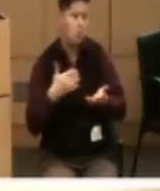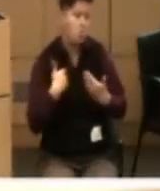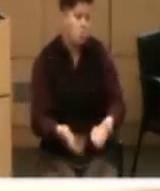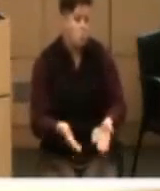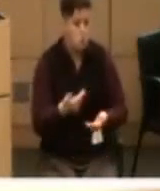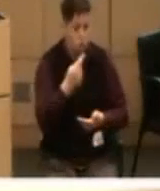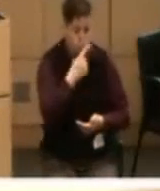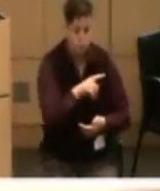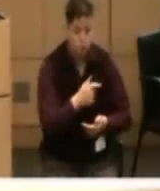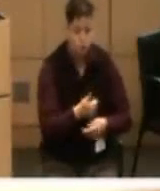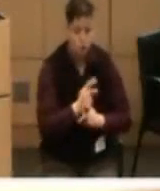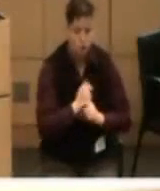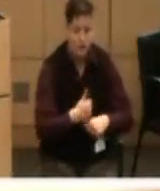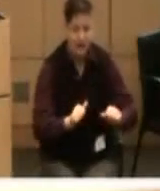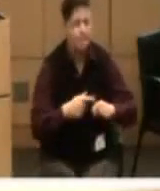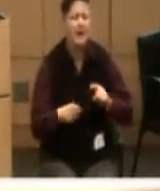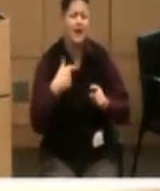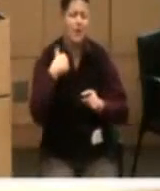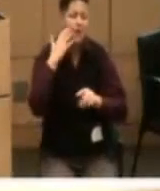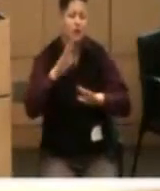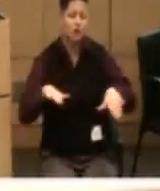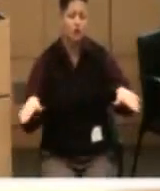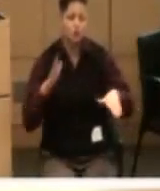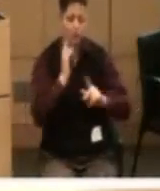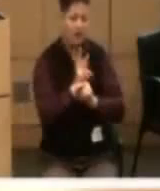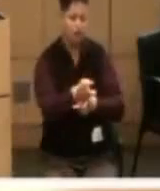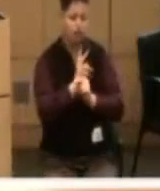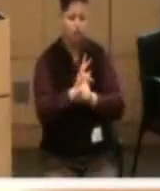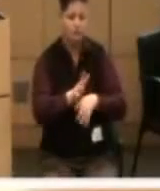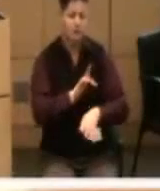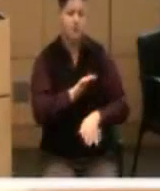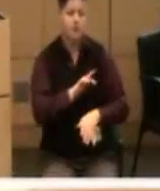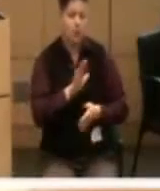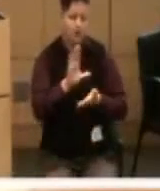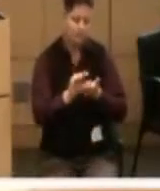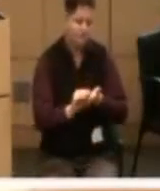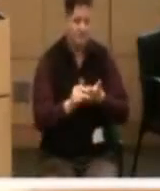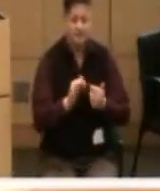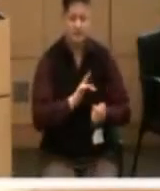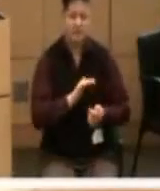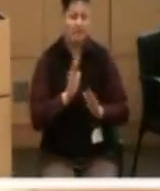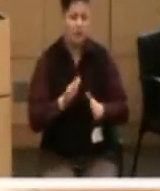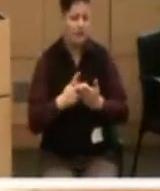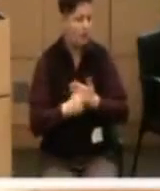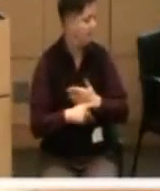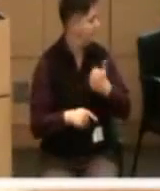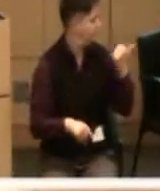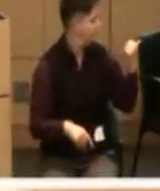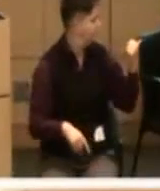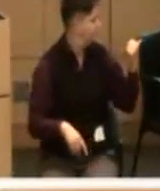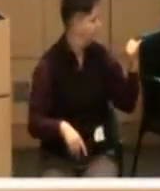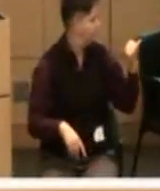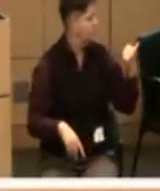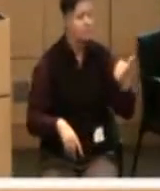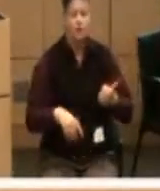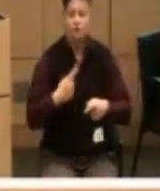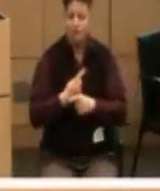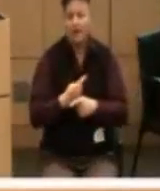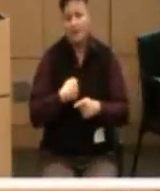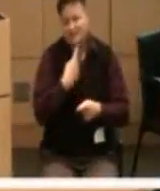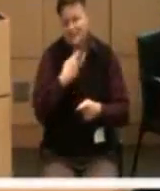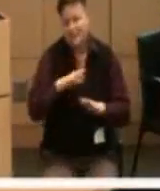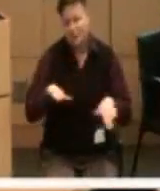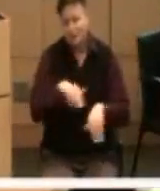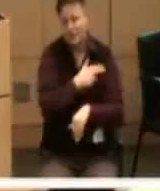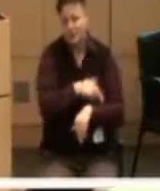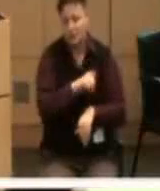Children's has some great programs. Yeah, so maybe not. I say we, at least here, we have the luxury of not letting that financial barrier yeah. impact